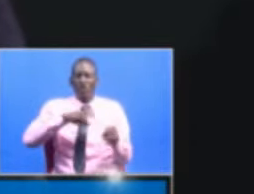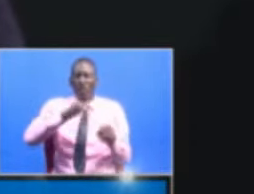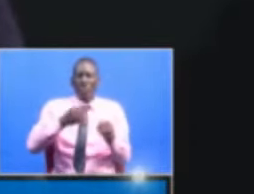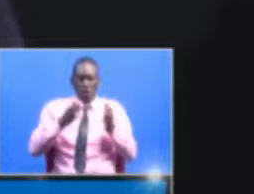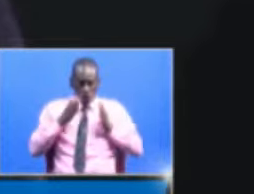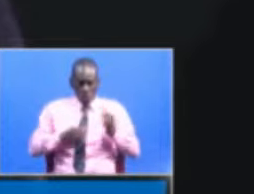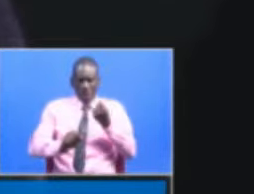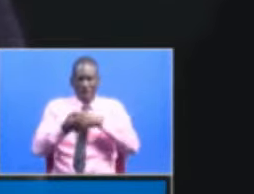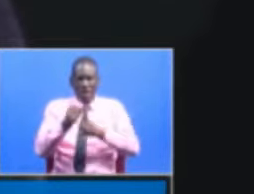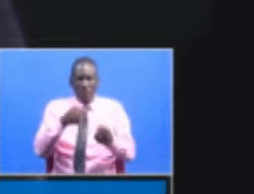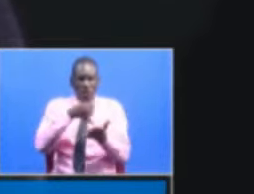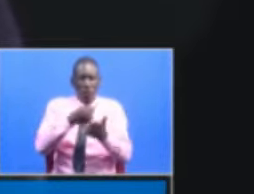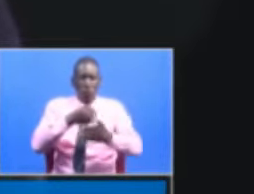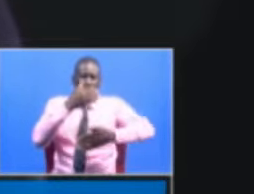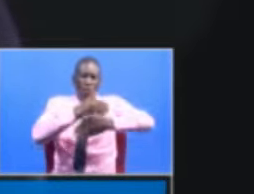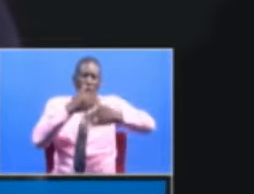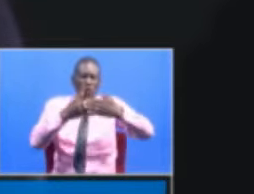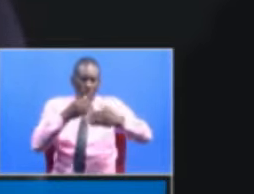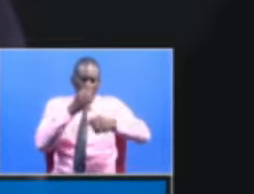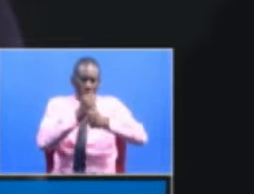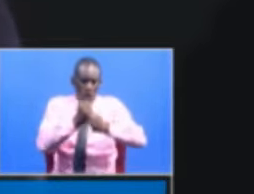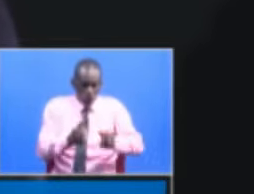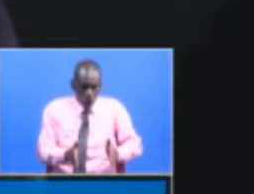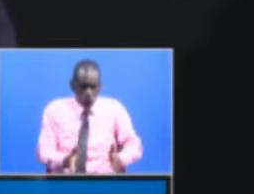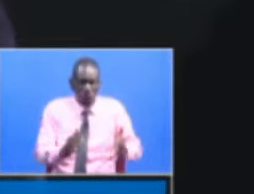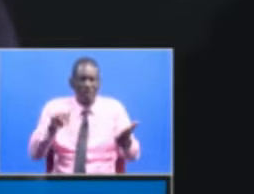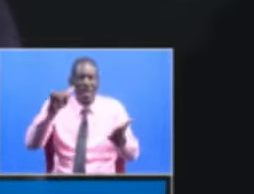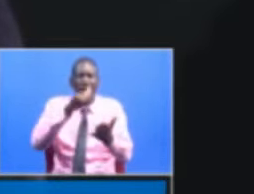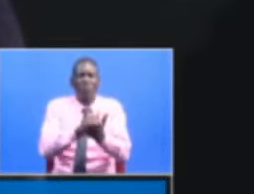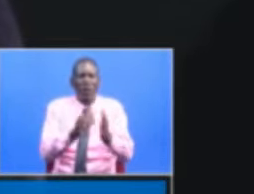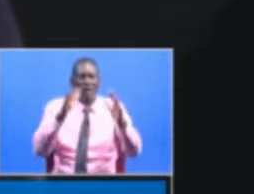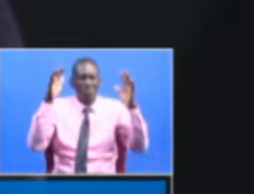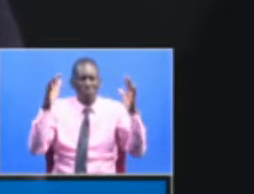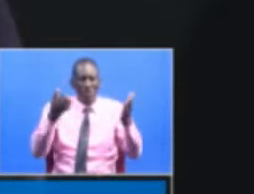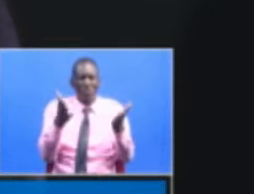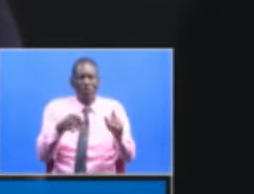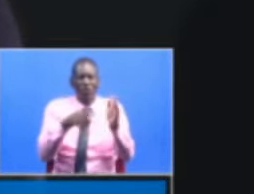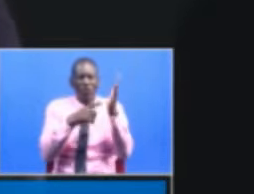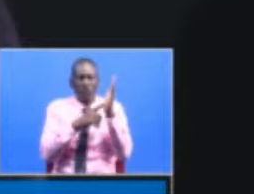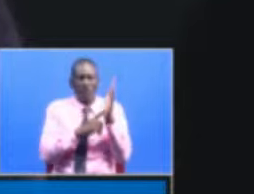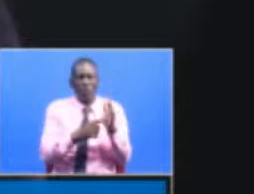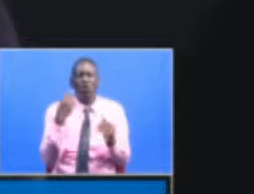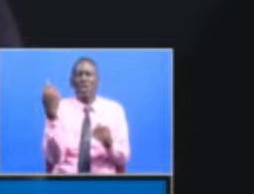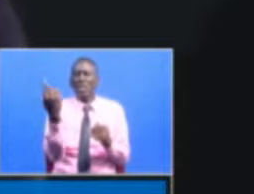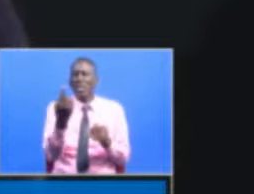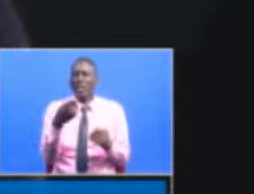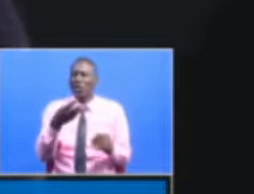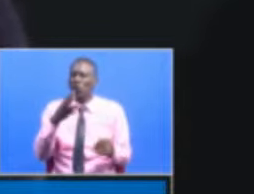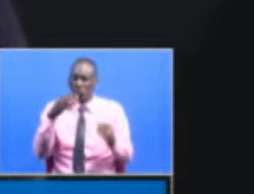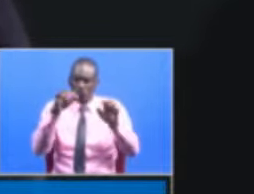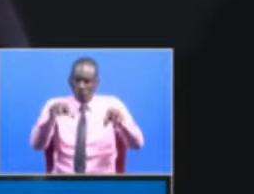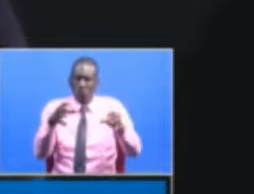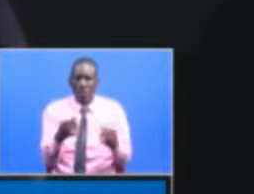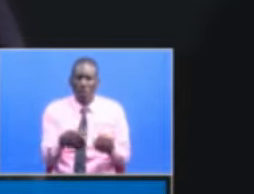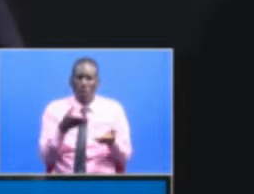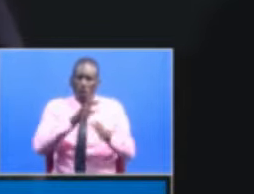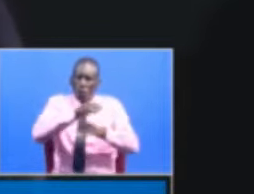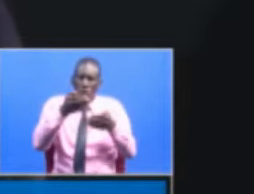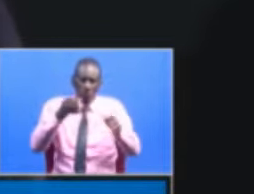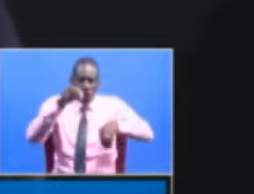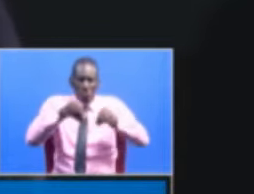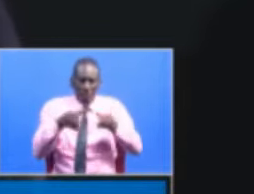you know, construction of roads, airports, large infrastructure like irrigation. So these things also contribute in a way. So it's true